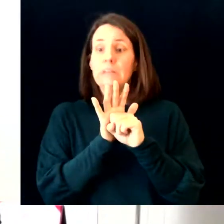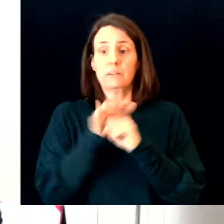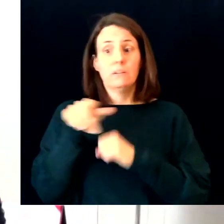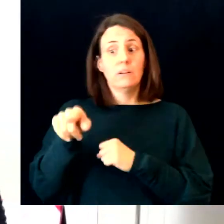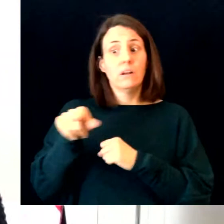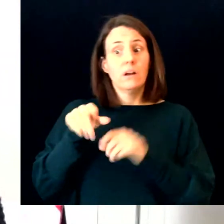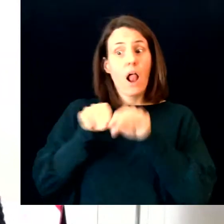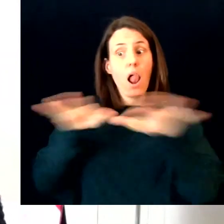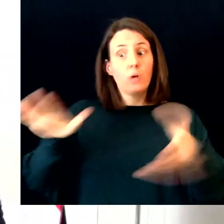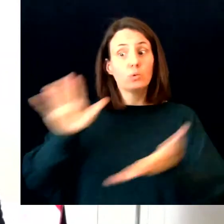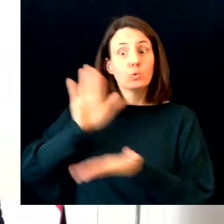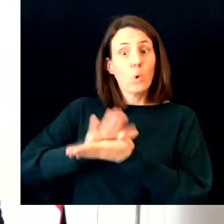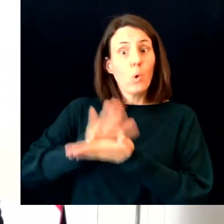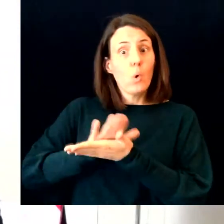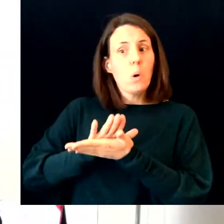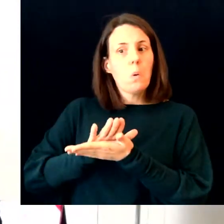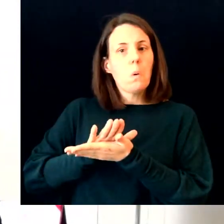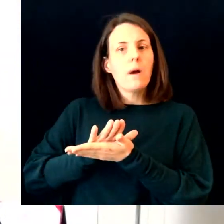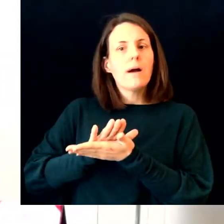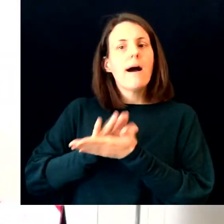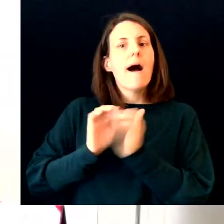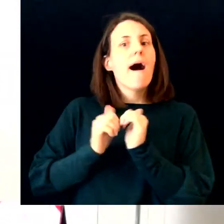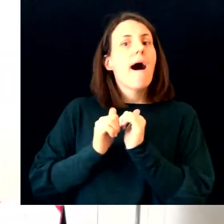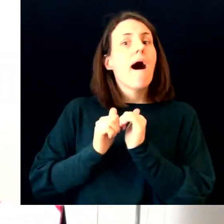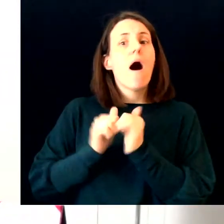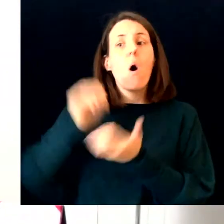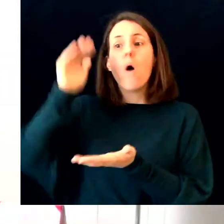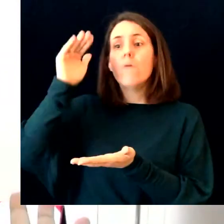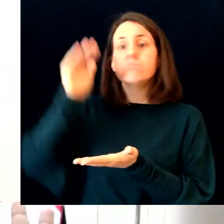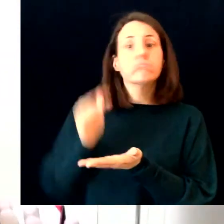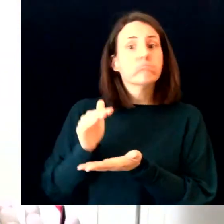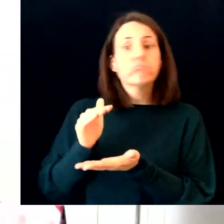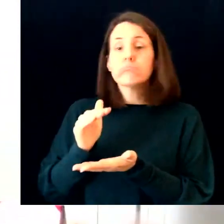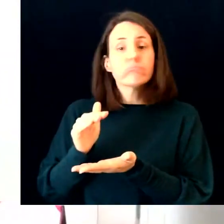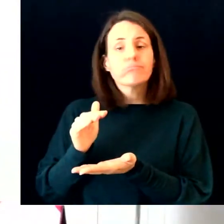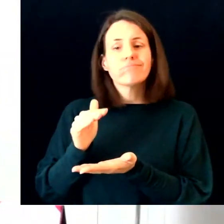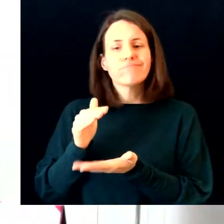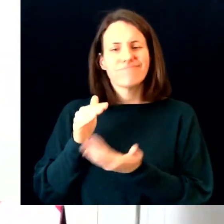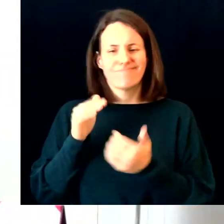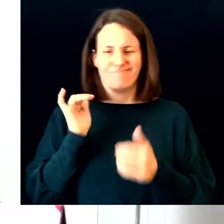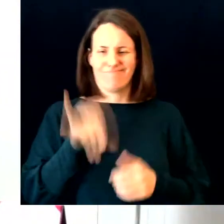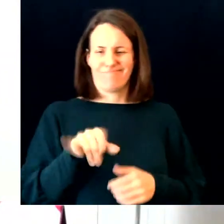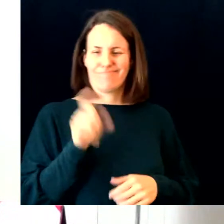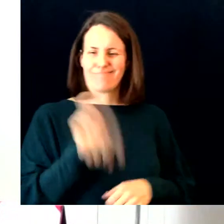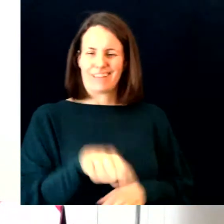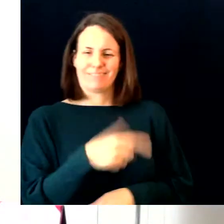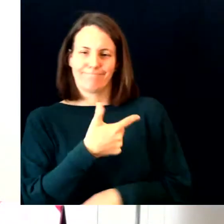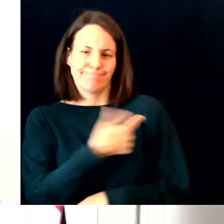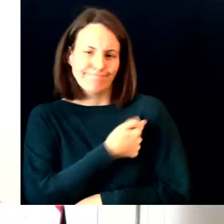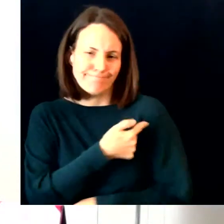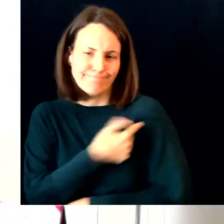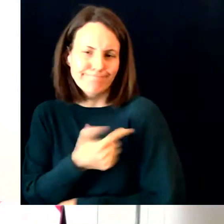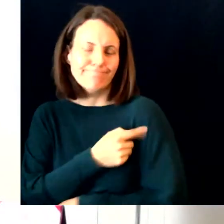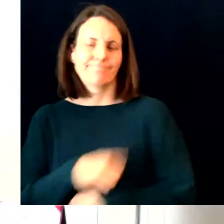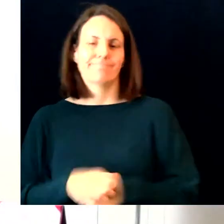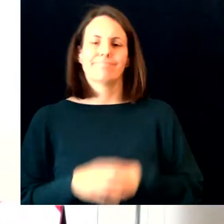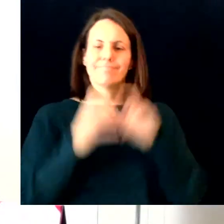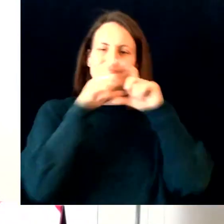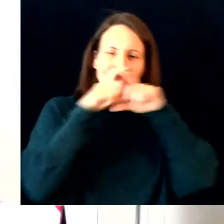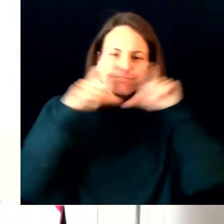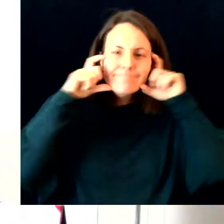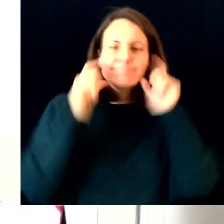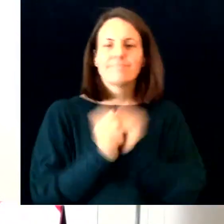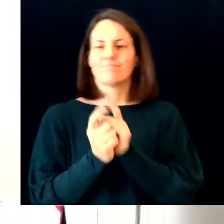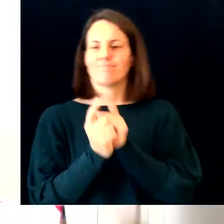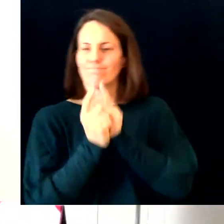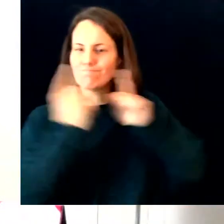multiple prevention strategies in place. So we talked about the importance of getting your child vaccinated, but in addition